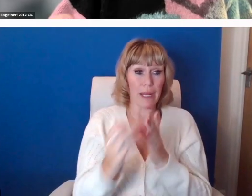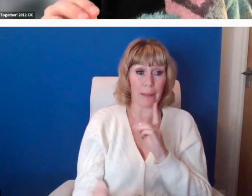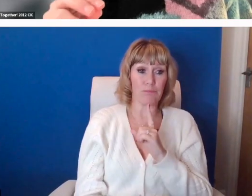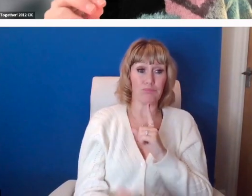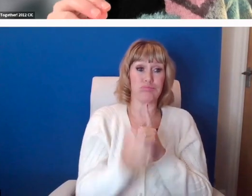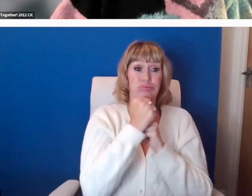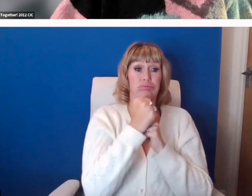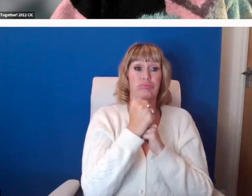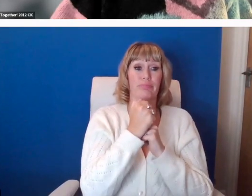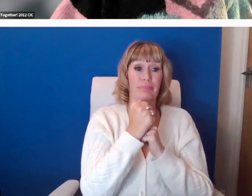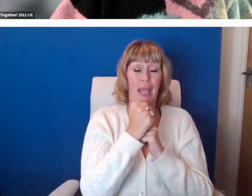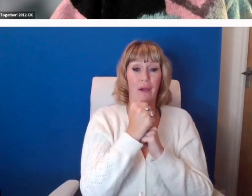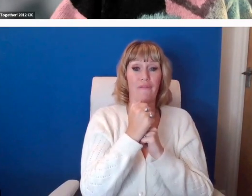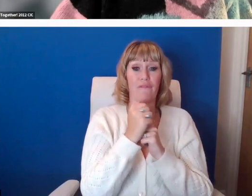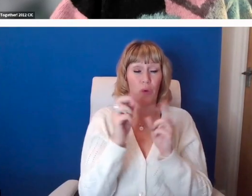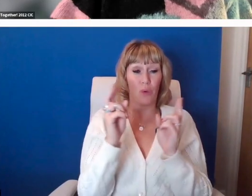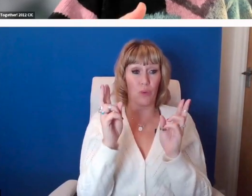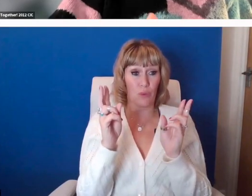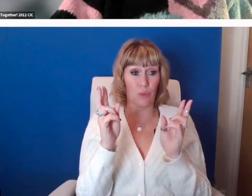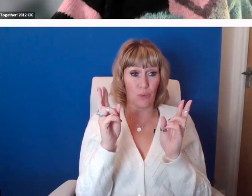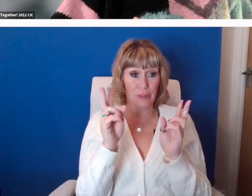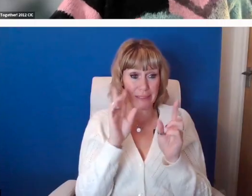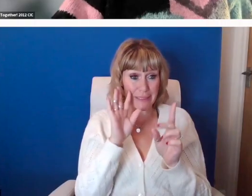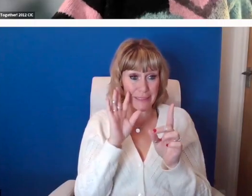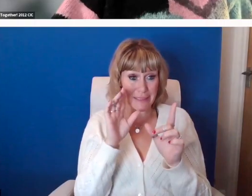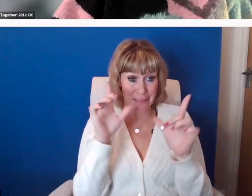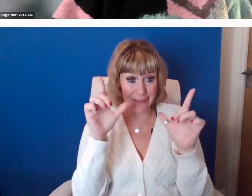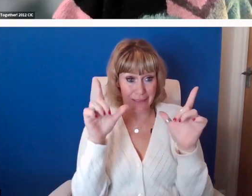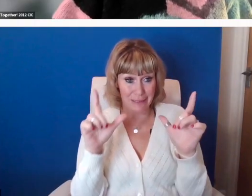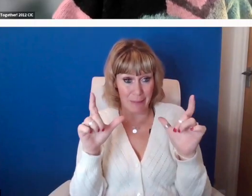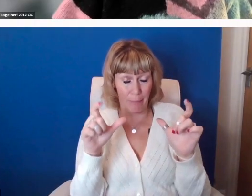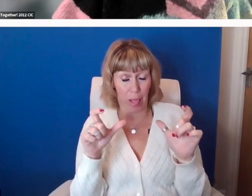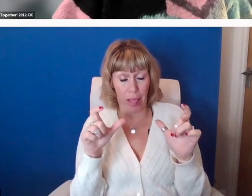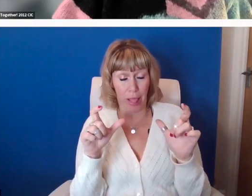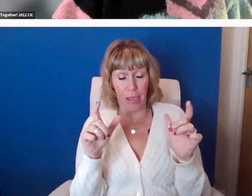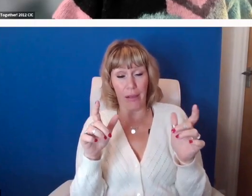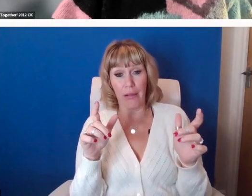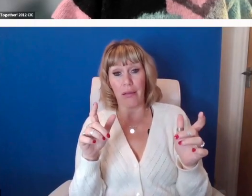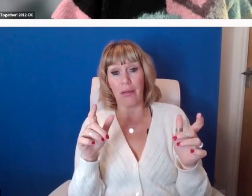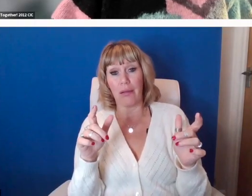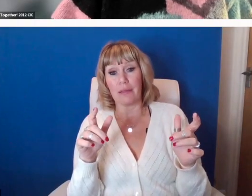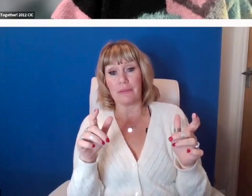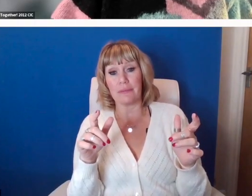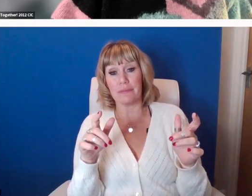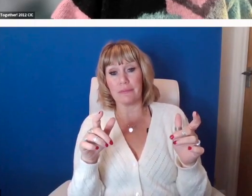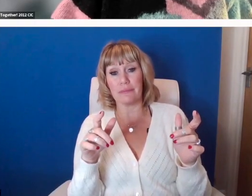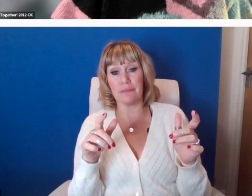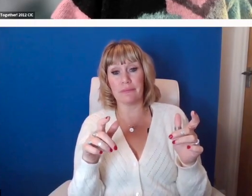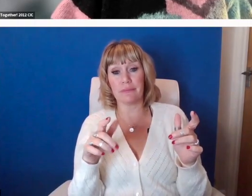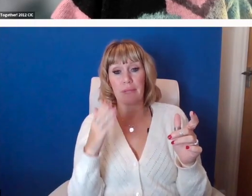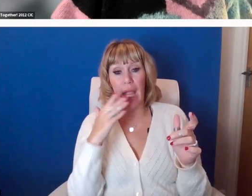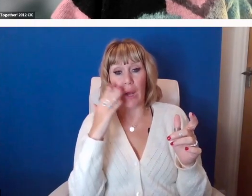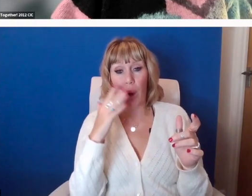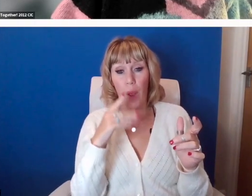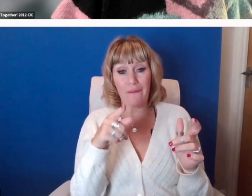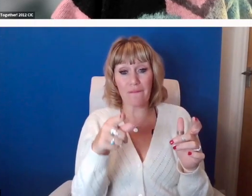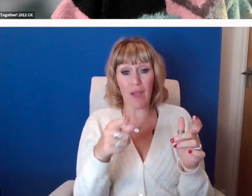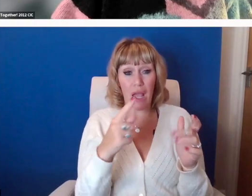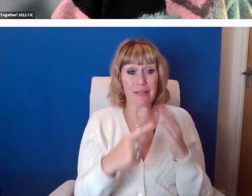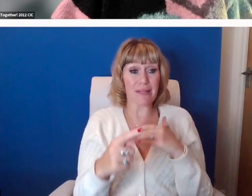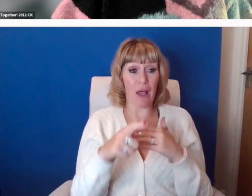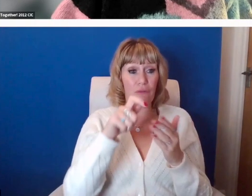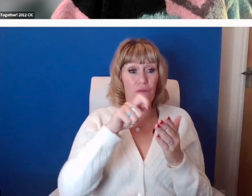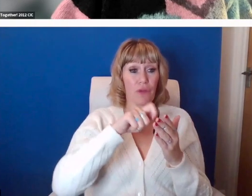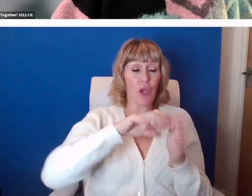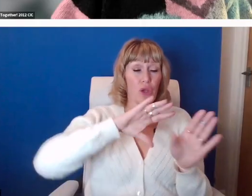don't know whether Teddy drew that symbol, that's the impression that the portrait gives. But yes, I